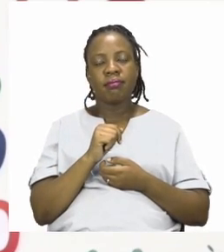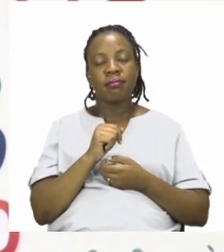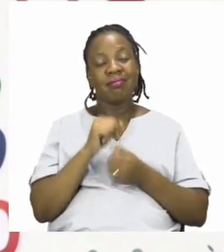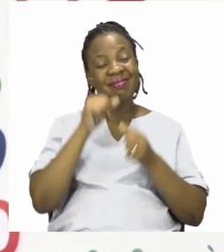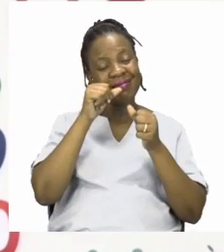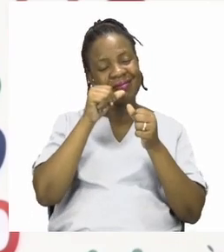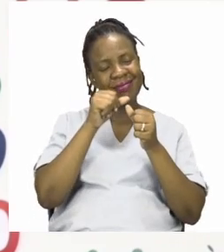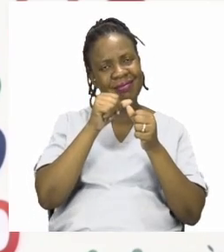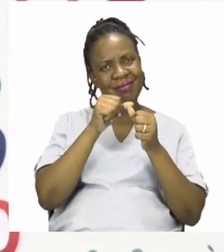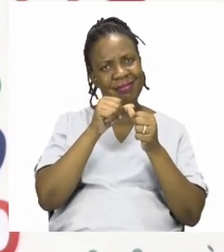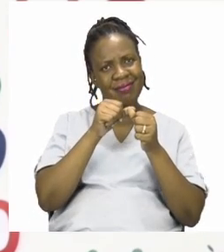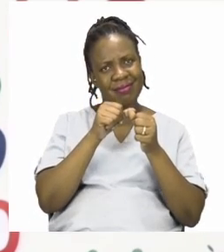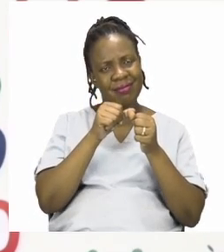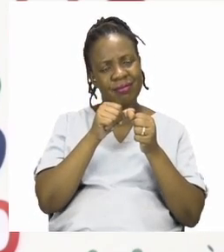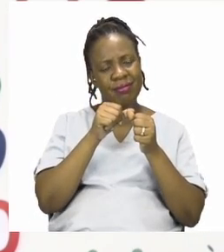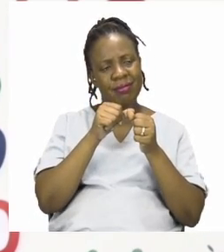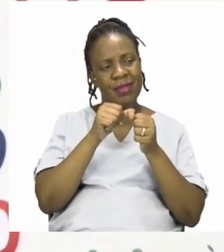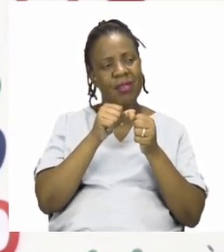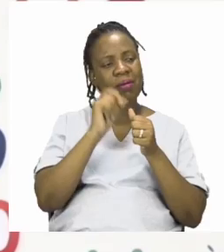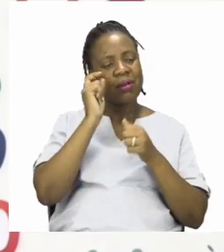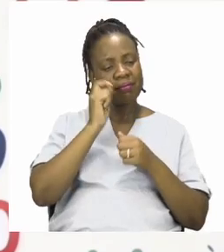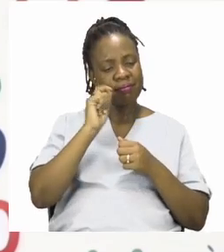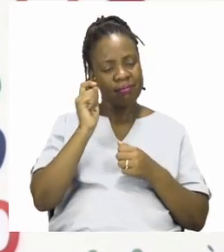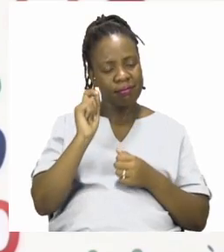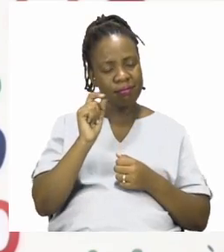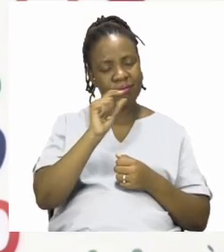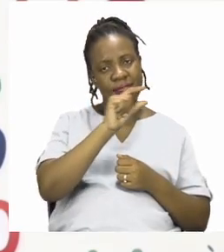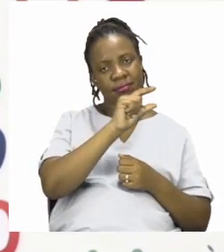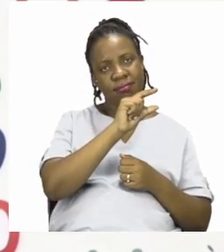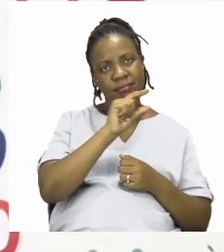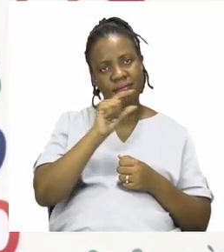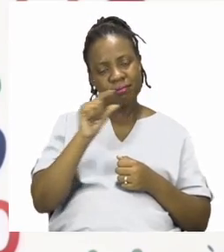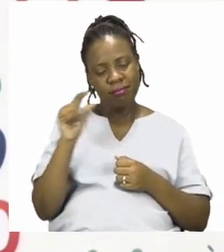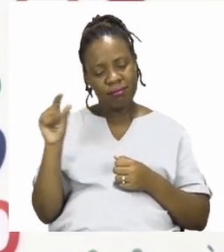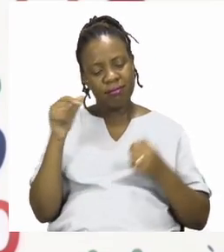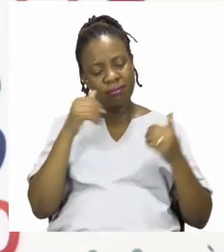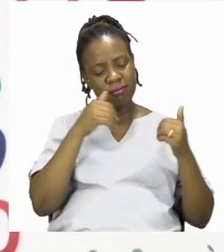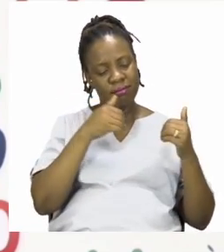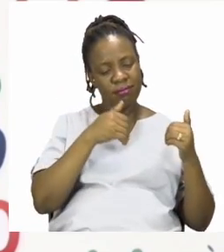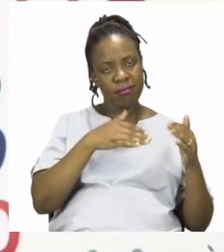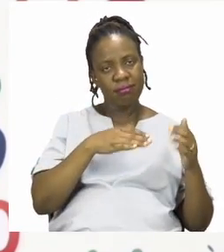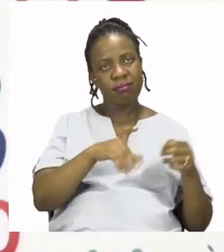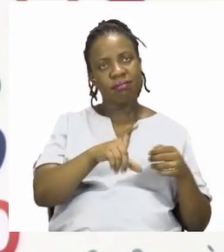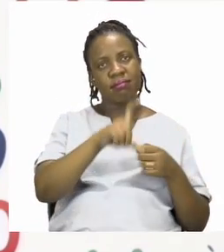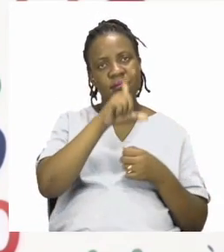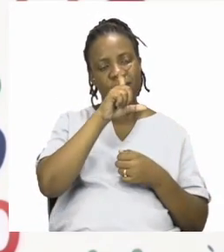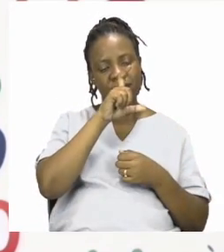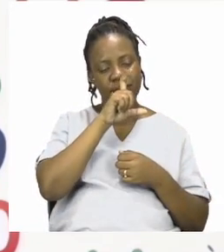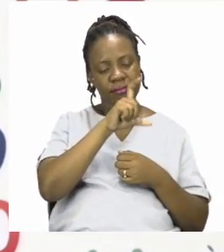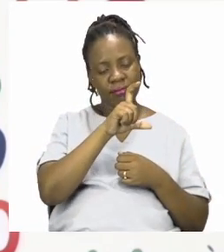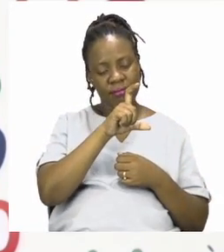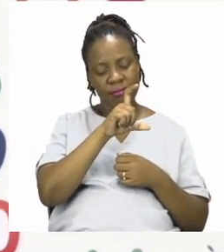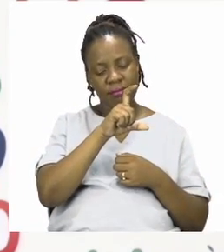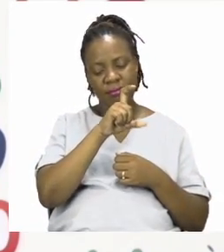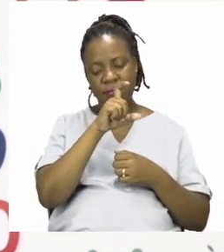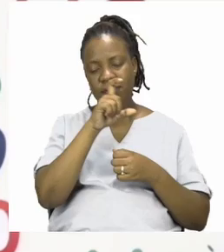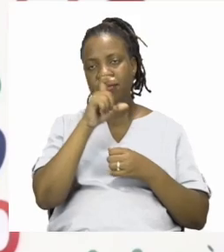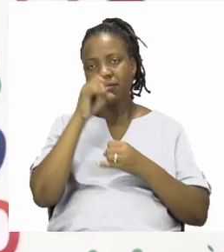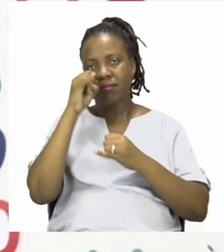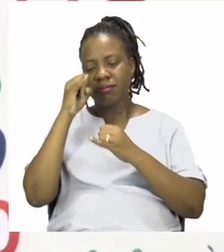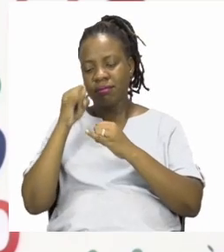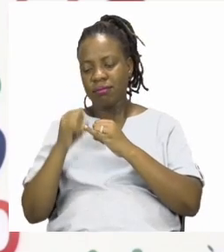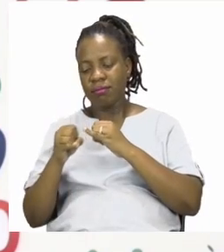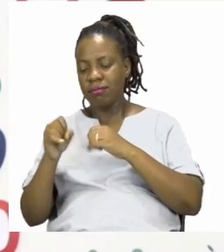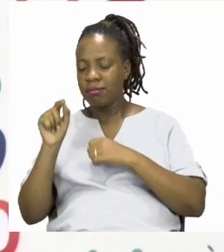sentences, you must always remember to start your sentence with a capital letter and end your